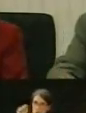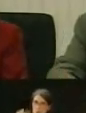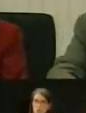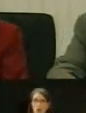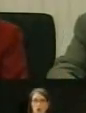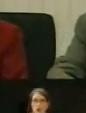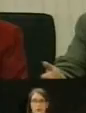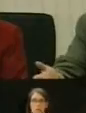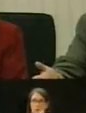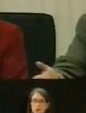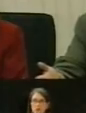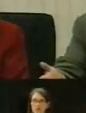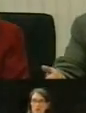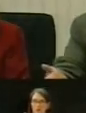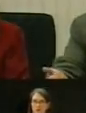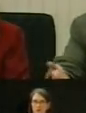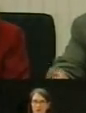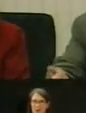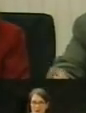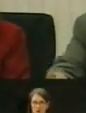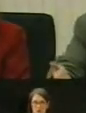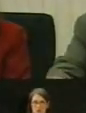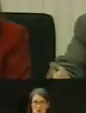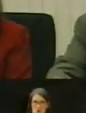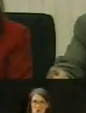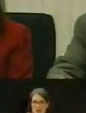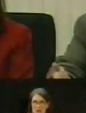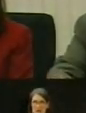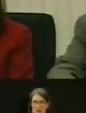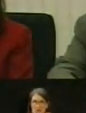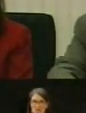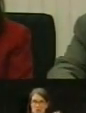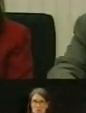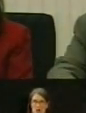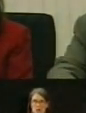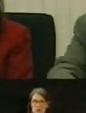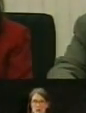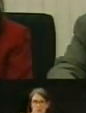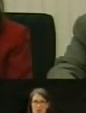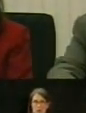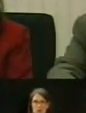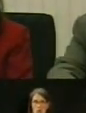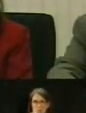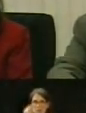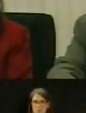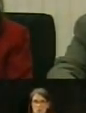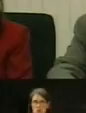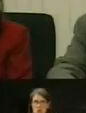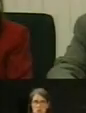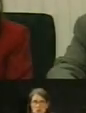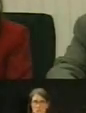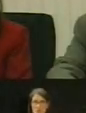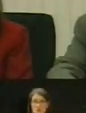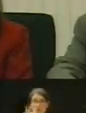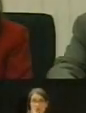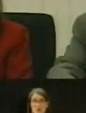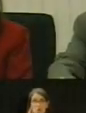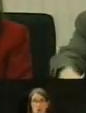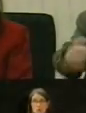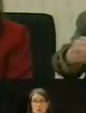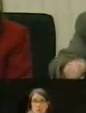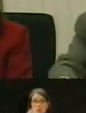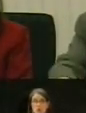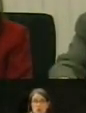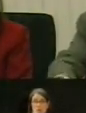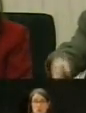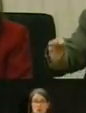don't think we as county commissioners have the power to remove these folks. And I believe that if anybody moved to remove Josh Jordan